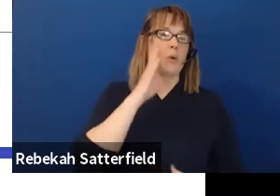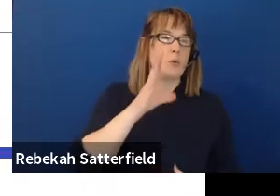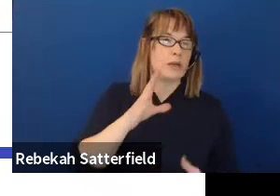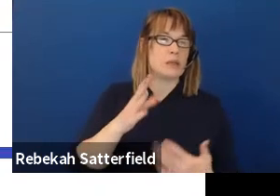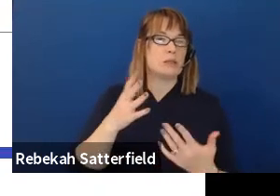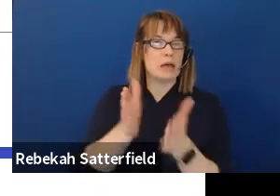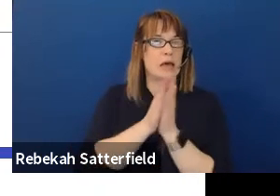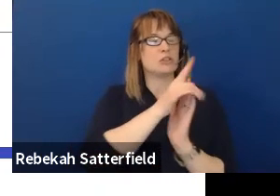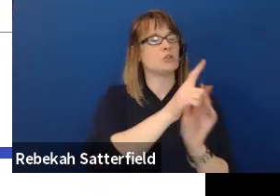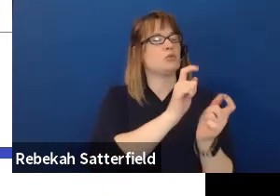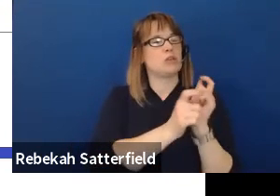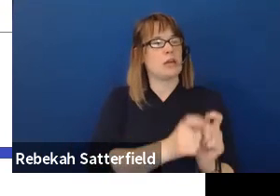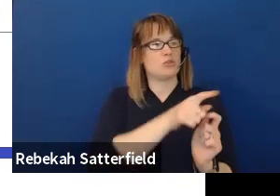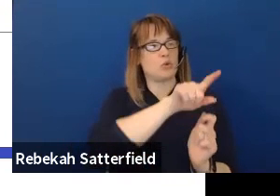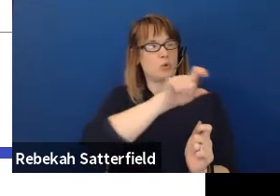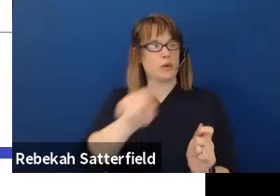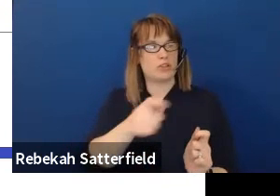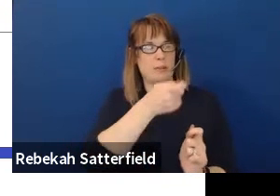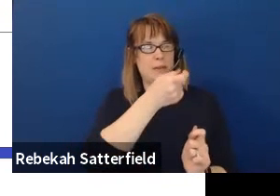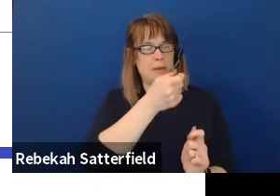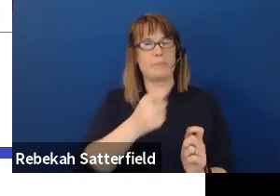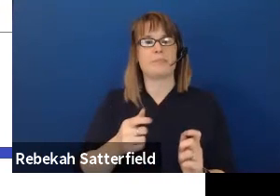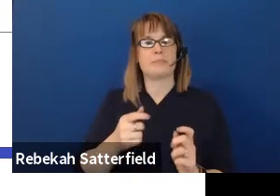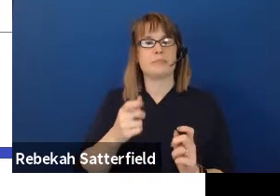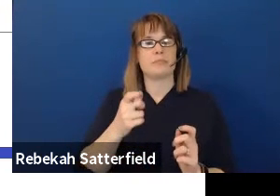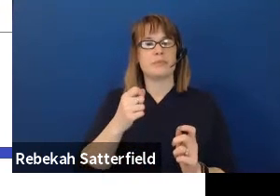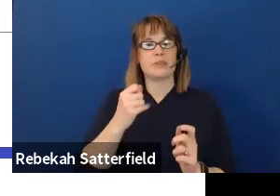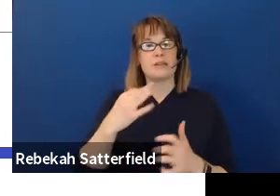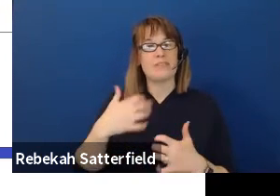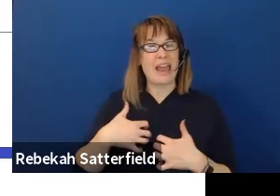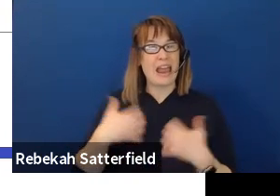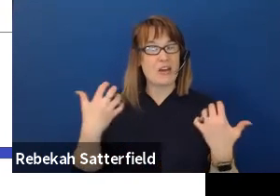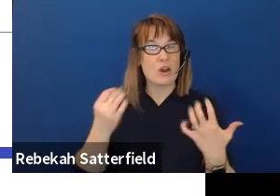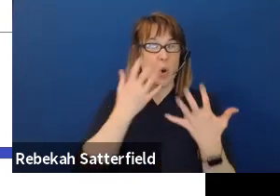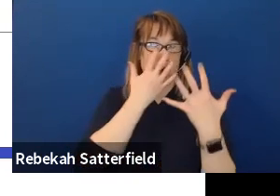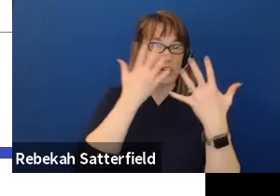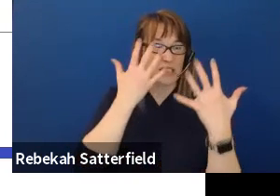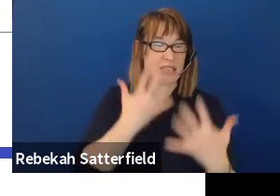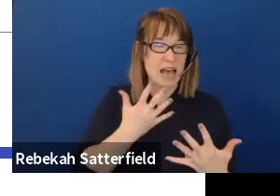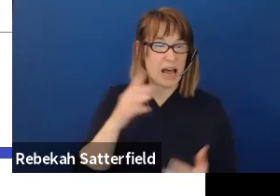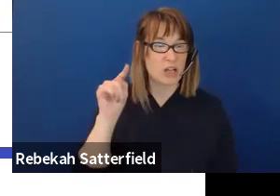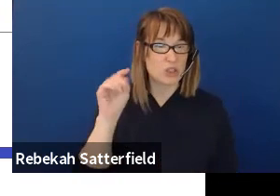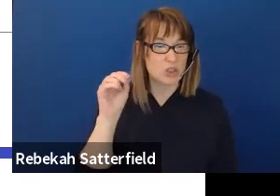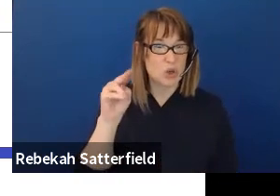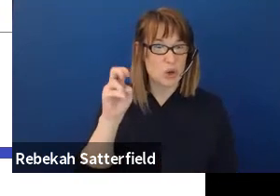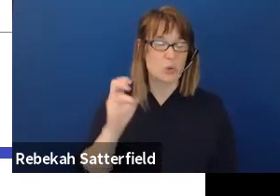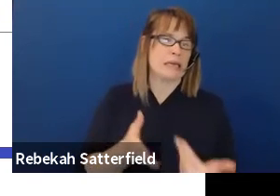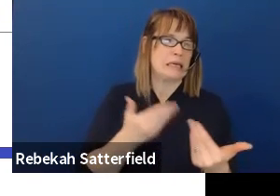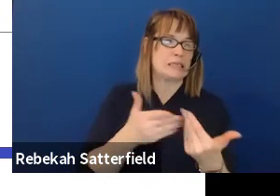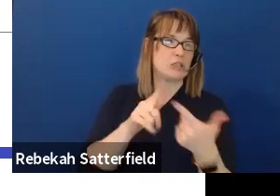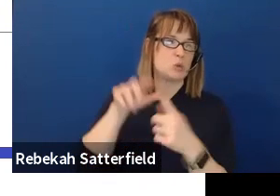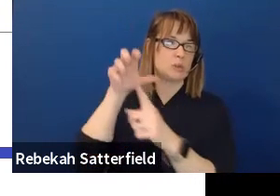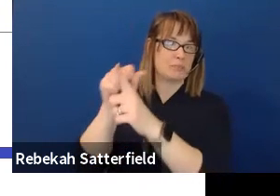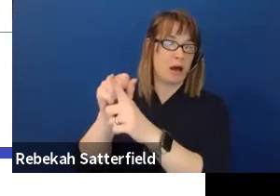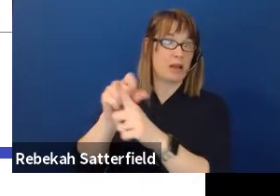you to rephrase your question. An angry or sad tone can be easily identified by the English speaker,